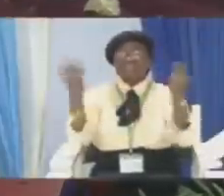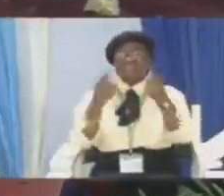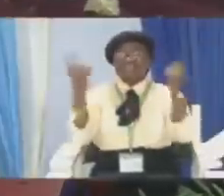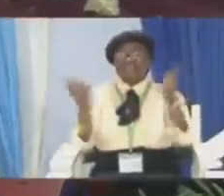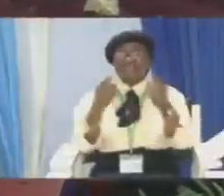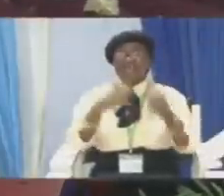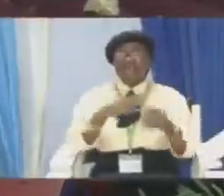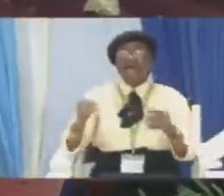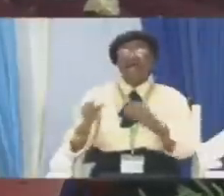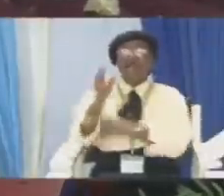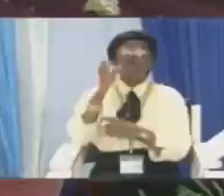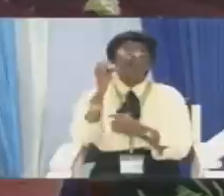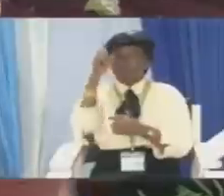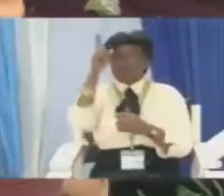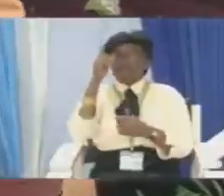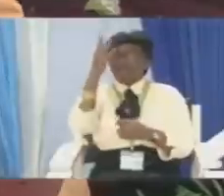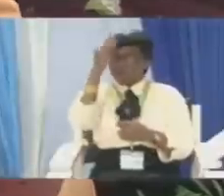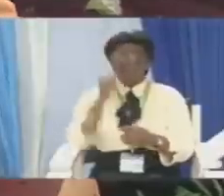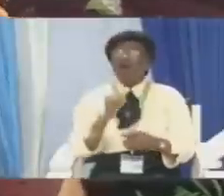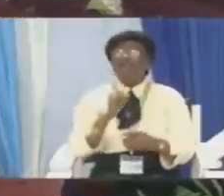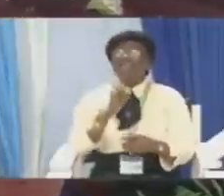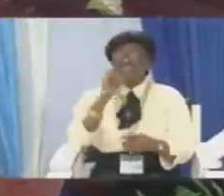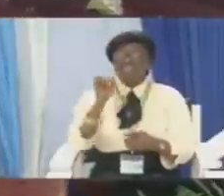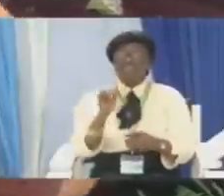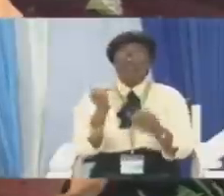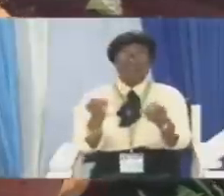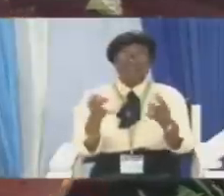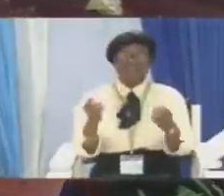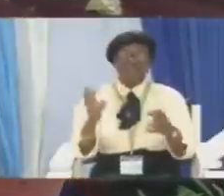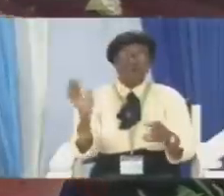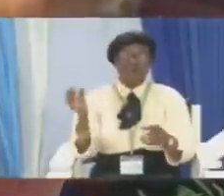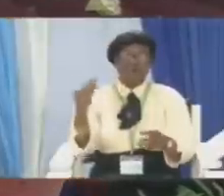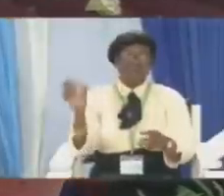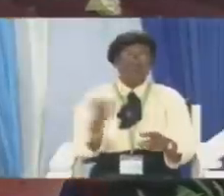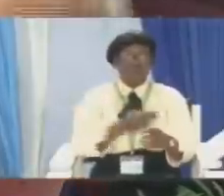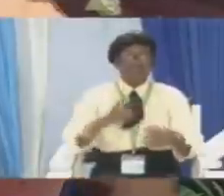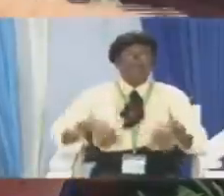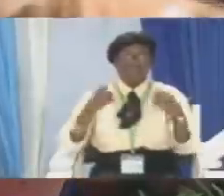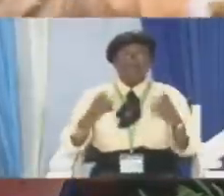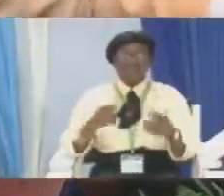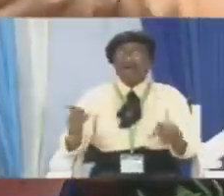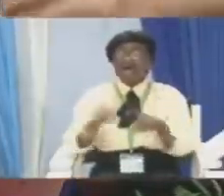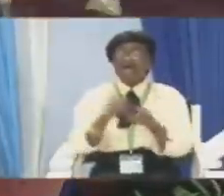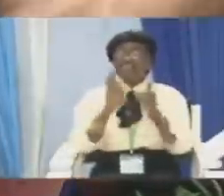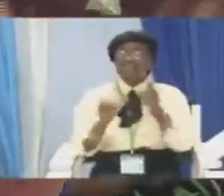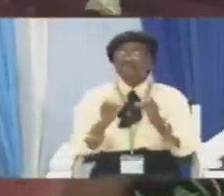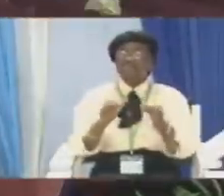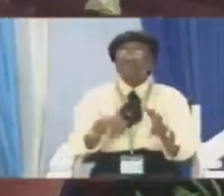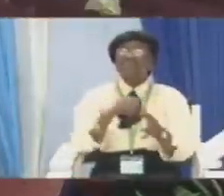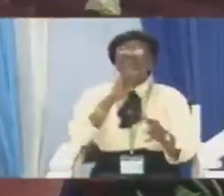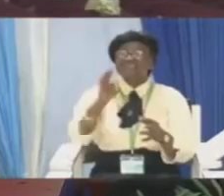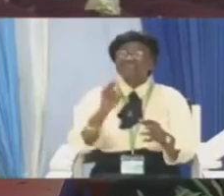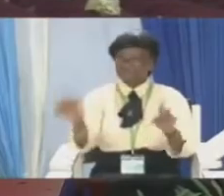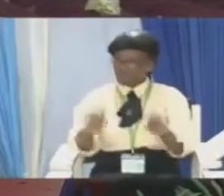surprised. Why is it that a lot of us are living as if this is where we will remain for